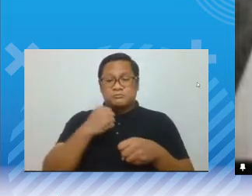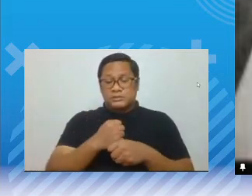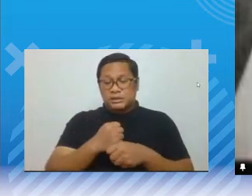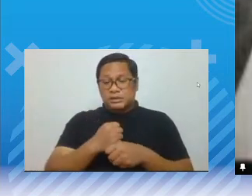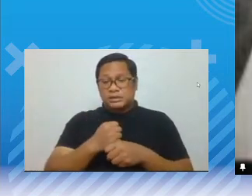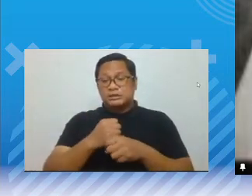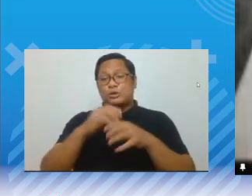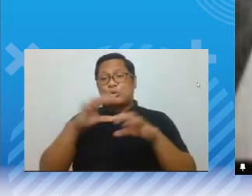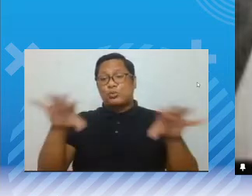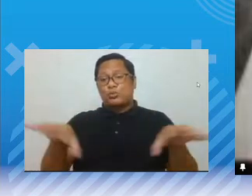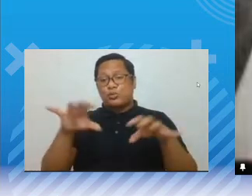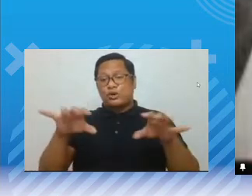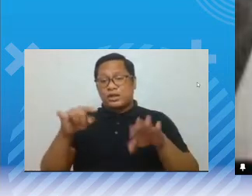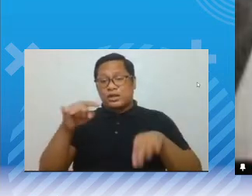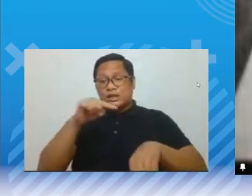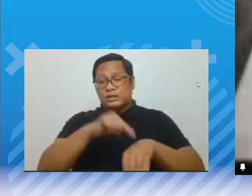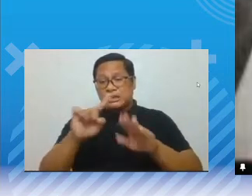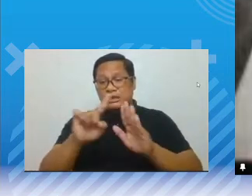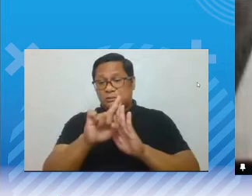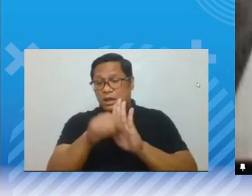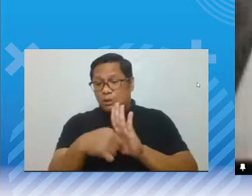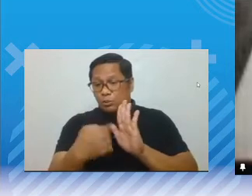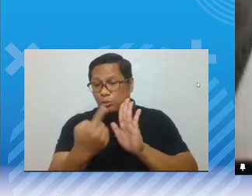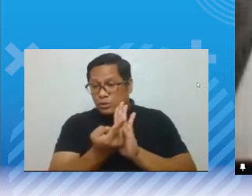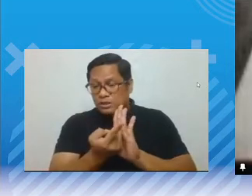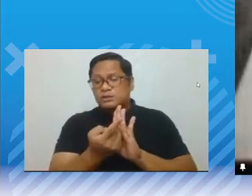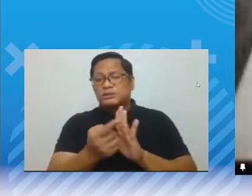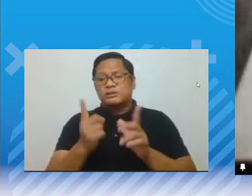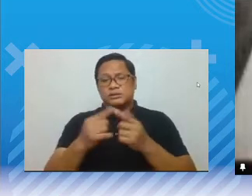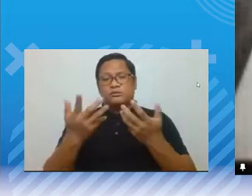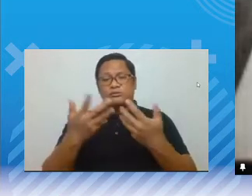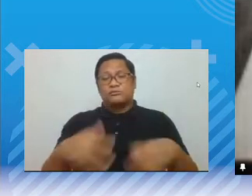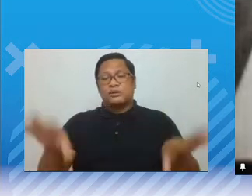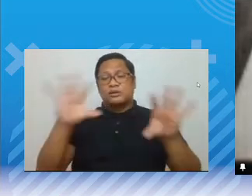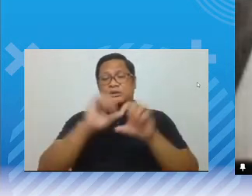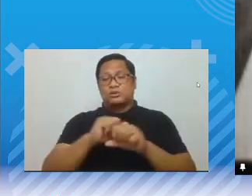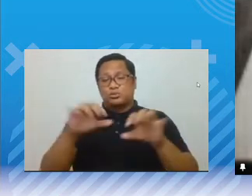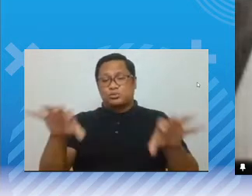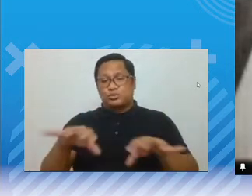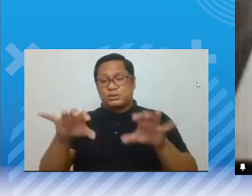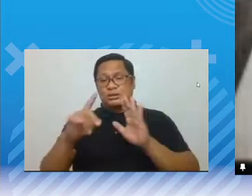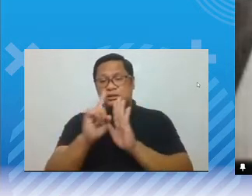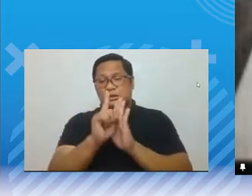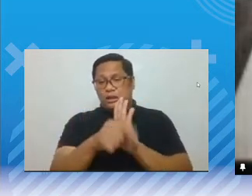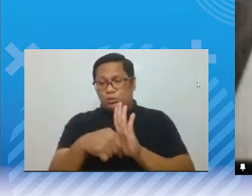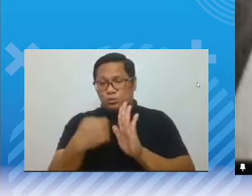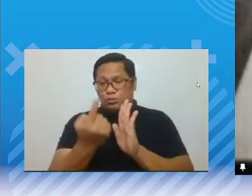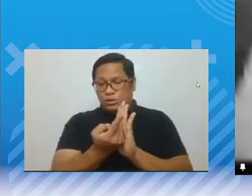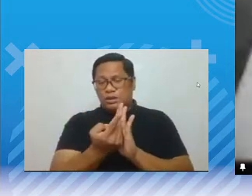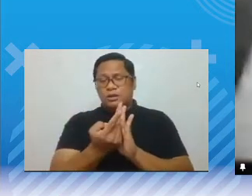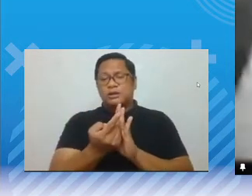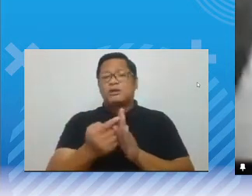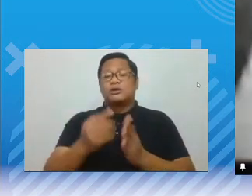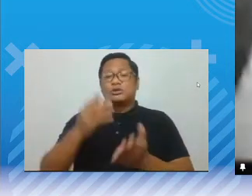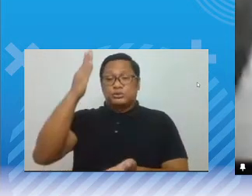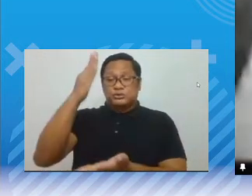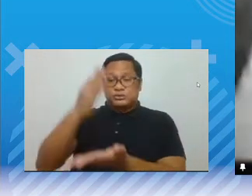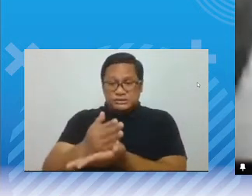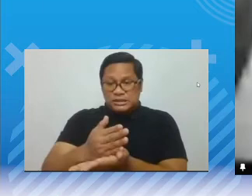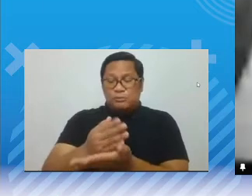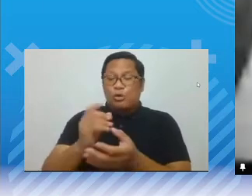working hours, and then after the working hours we could shut down our